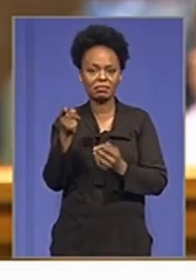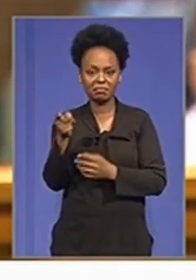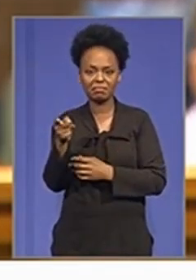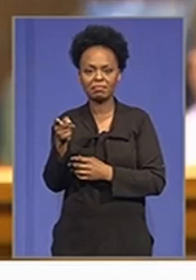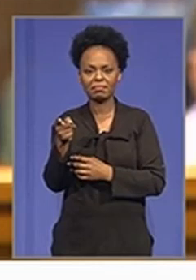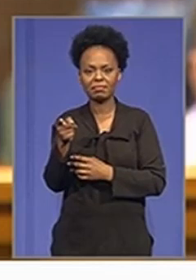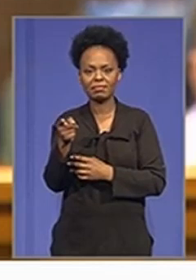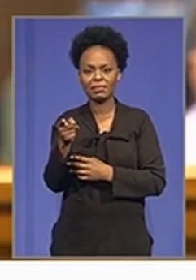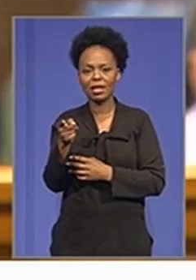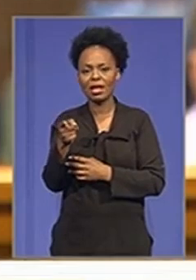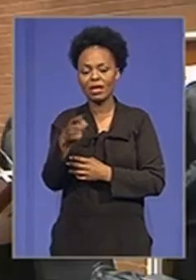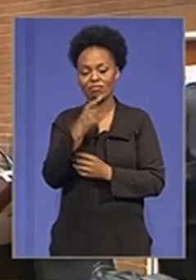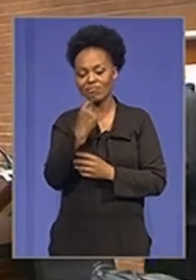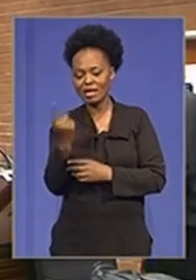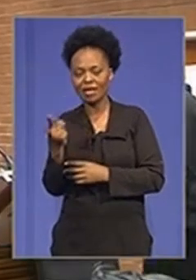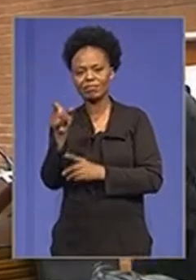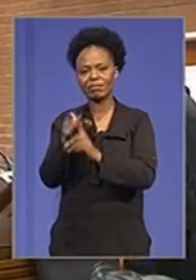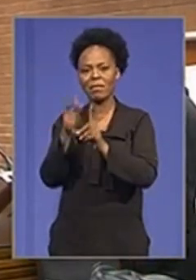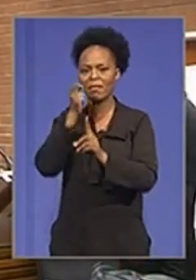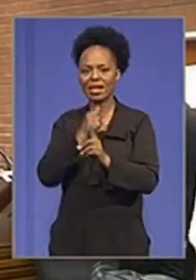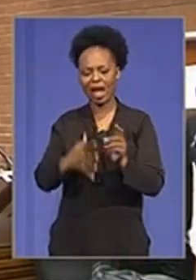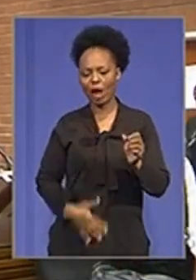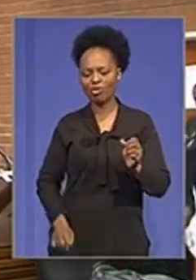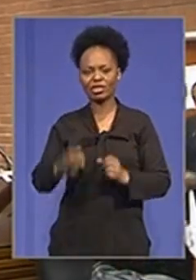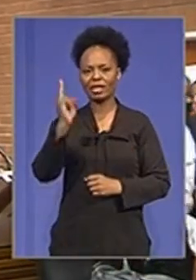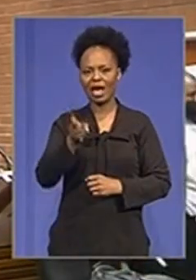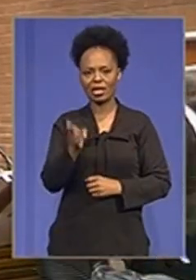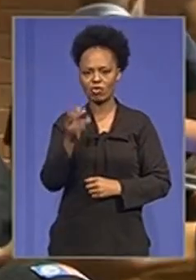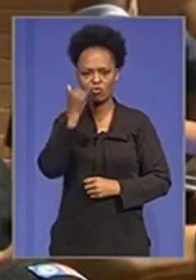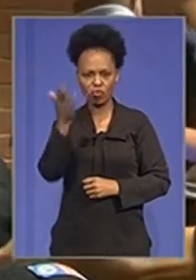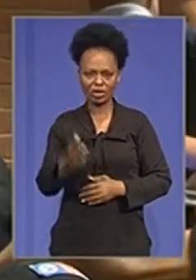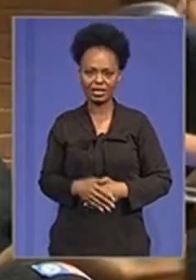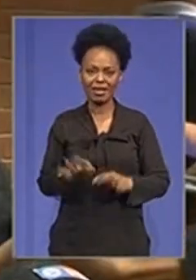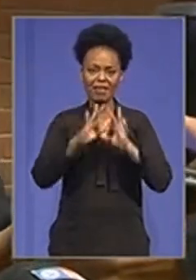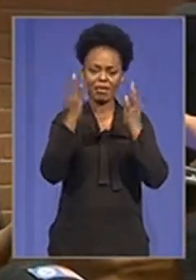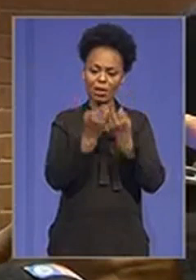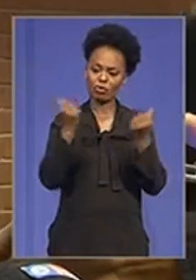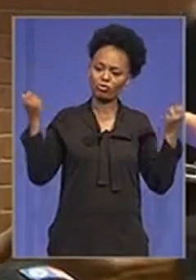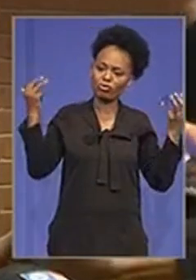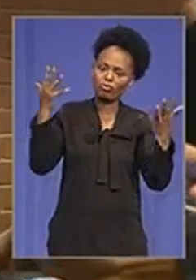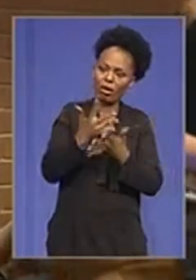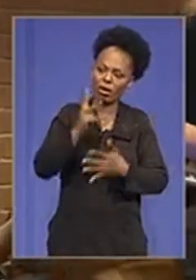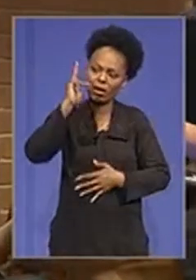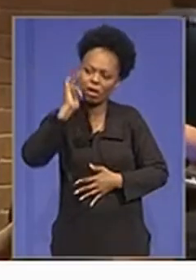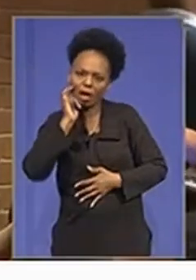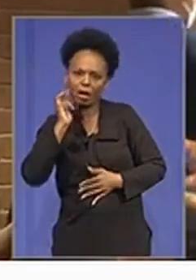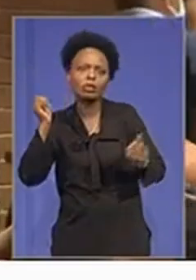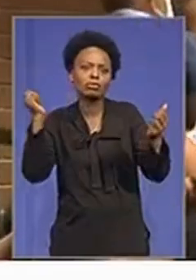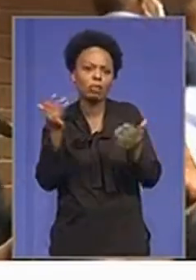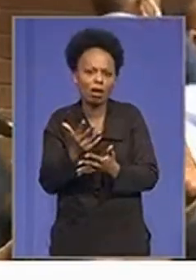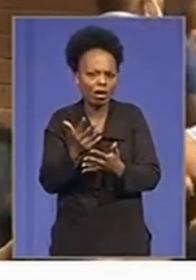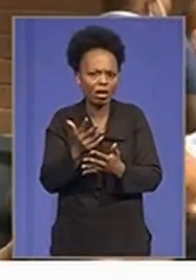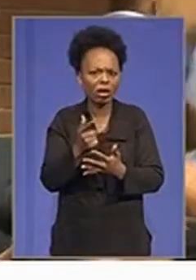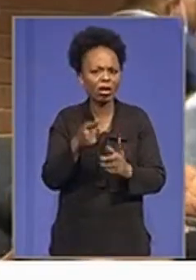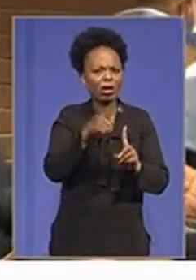have another abortion. Dikgang tse di makaditse lelapa. It's also shocking to us as a family that this